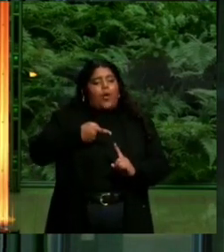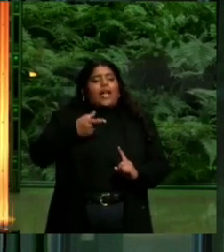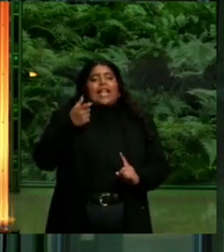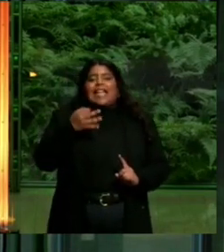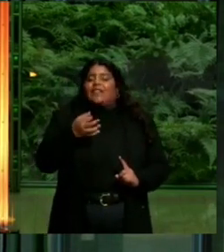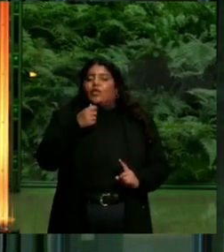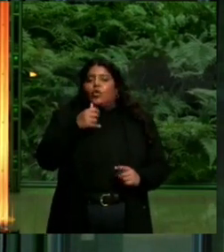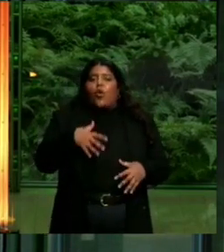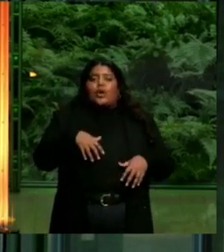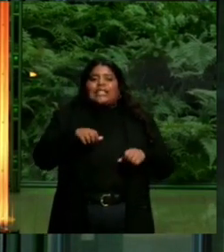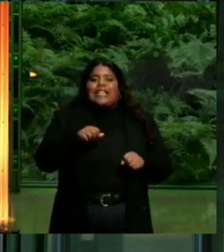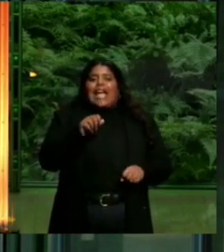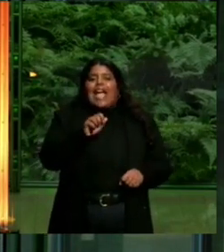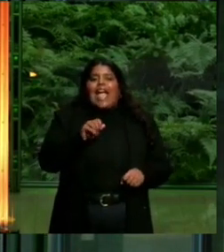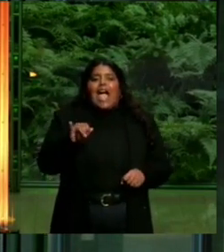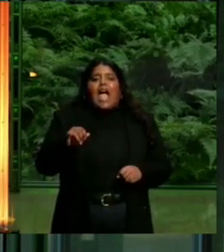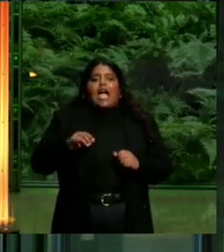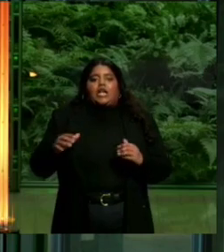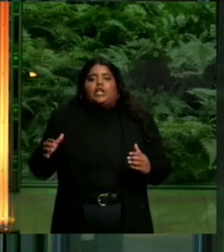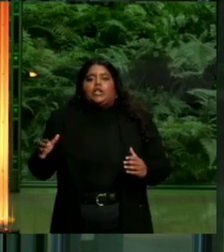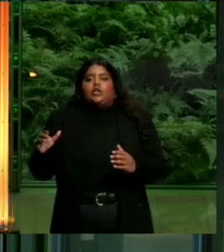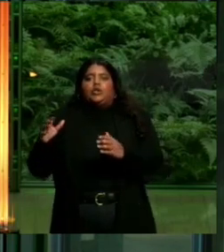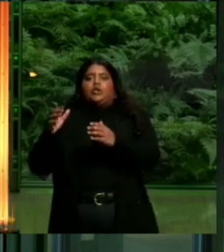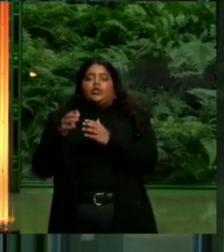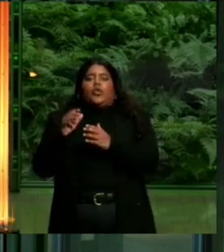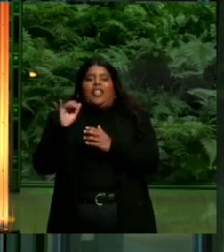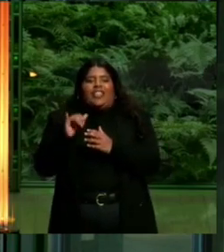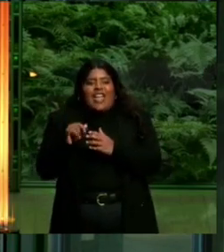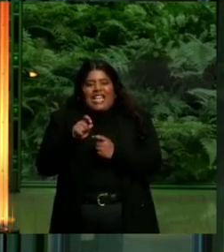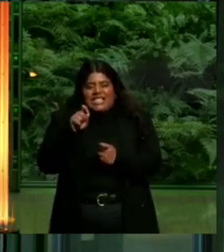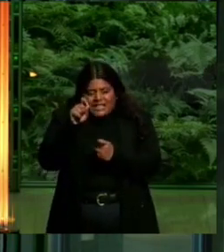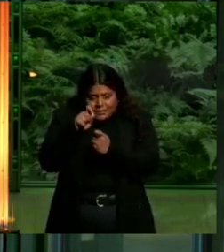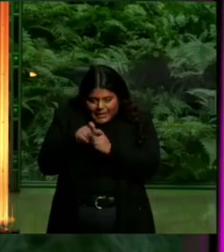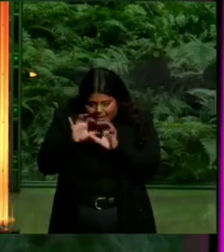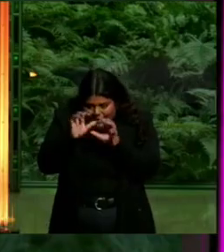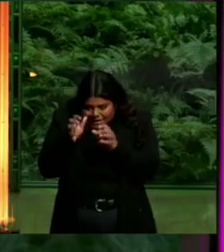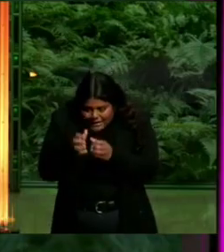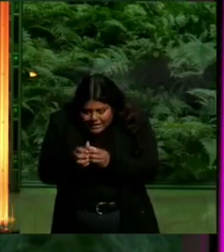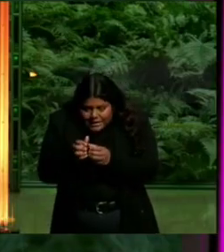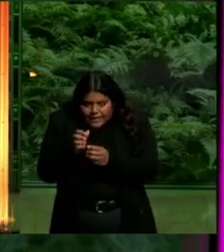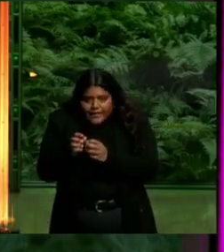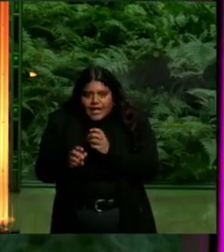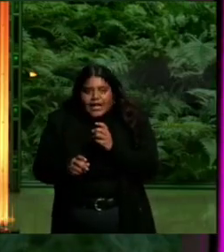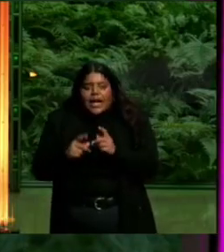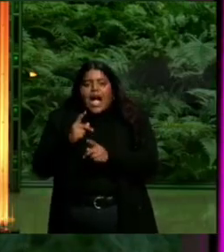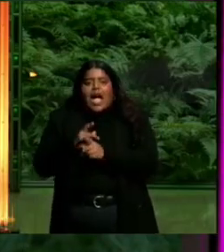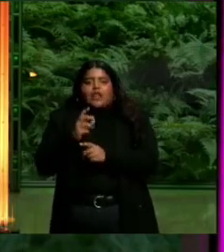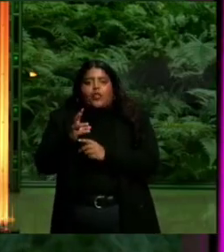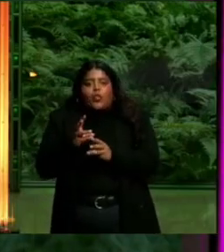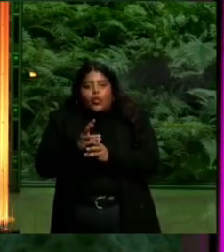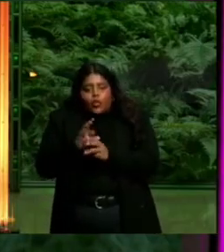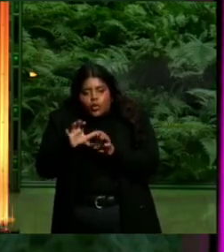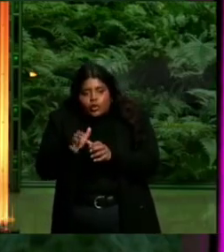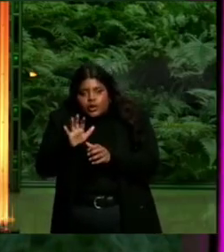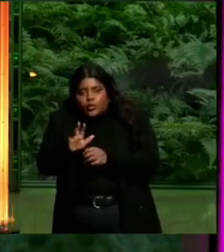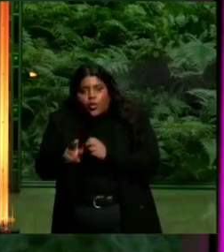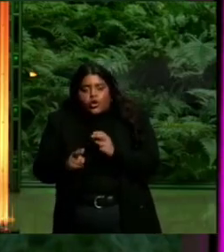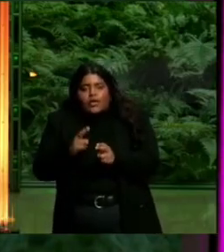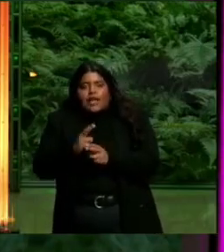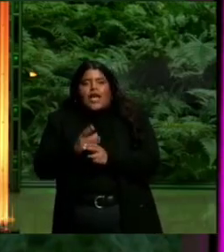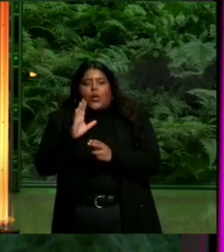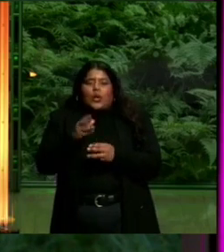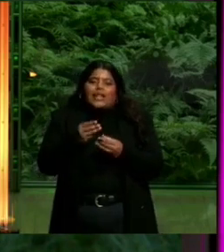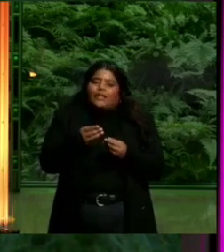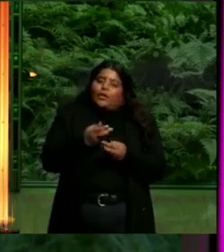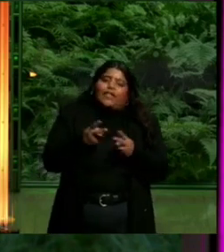don't take AI to the corner of the universe that you want it to go, it's going to give you such a generic answer that you're going to not